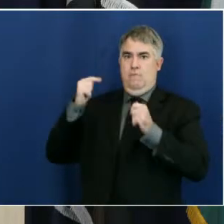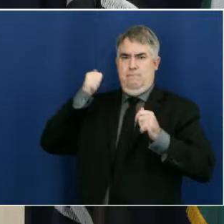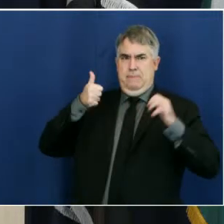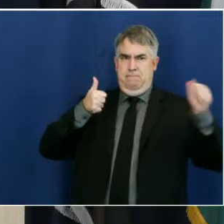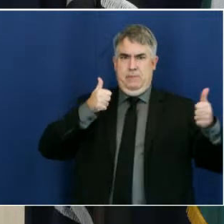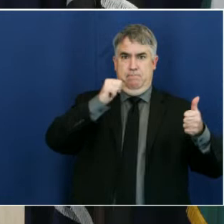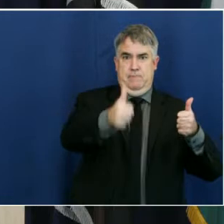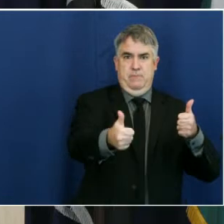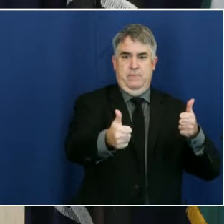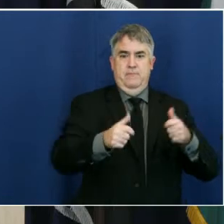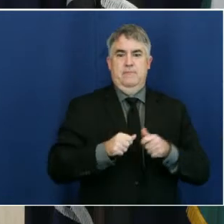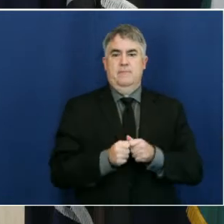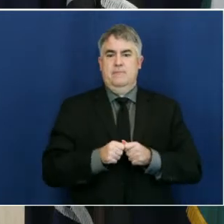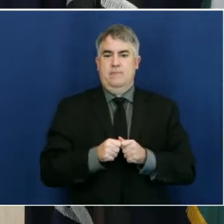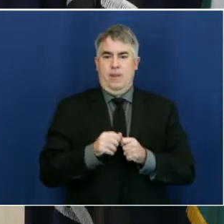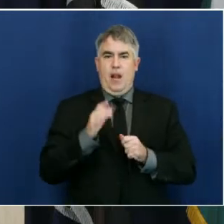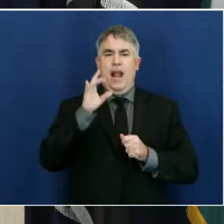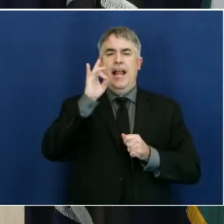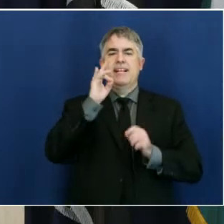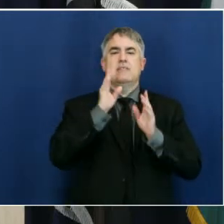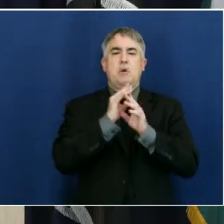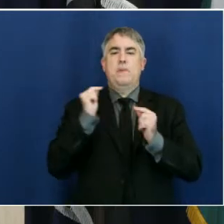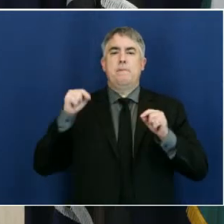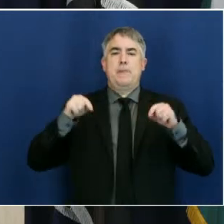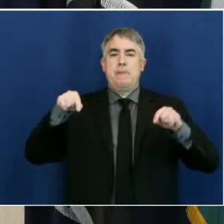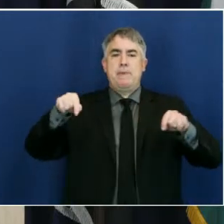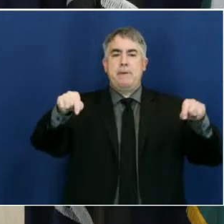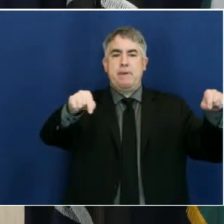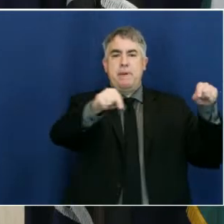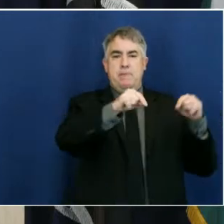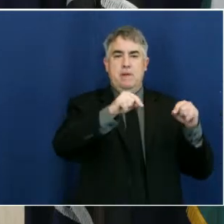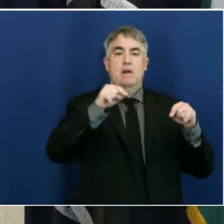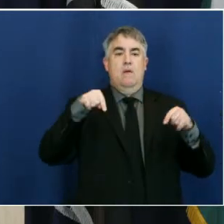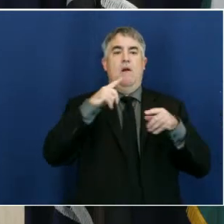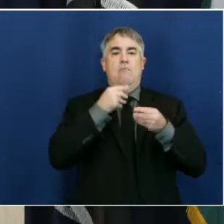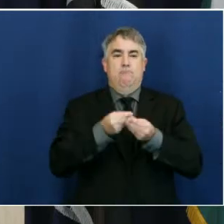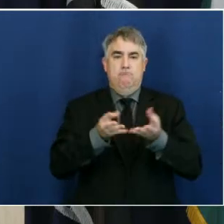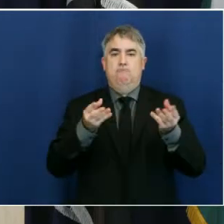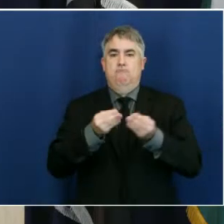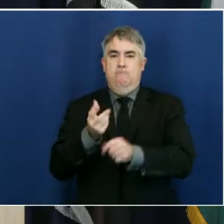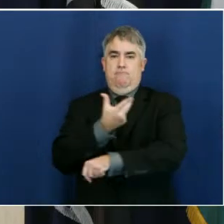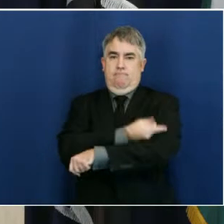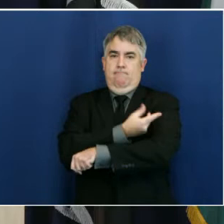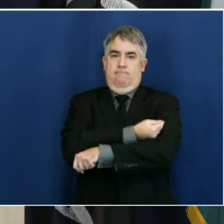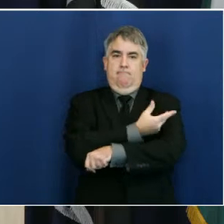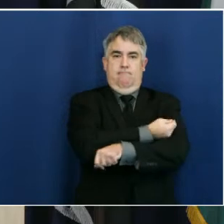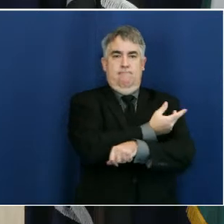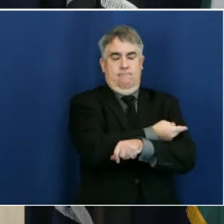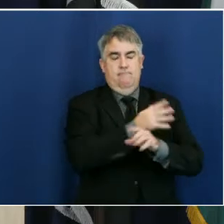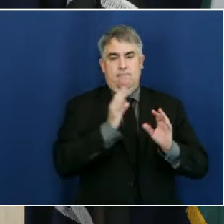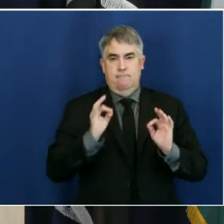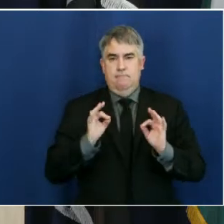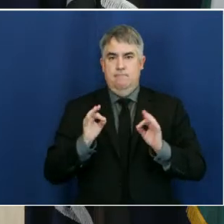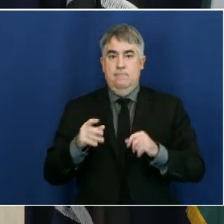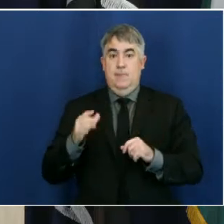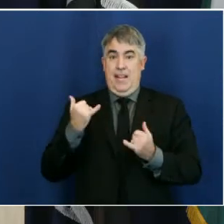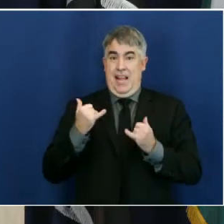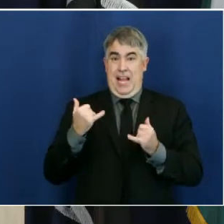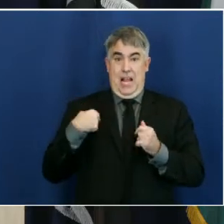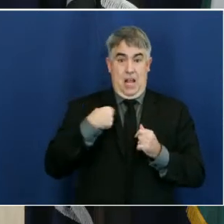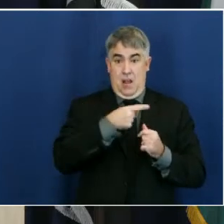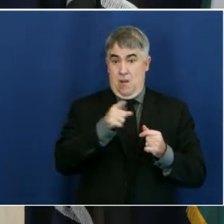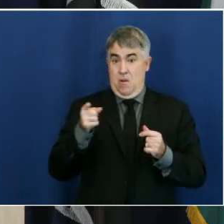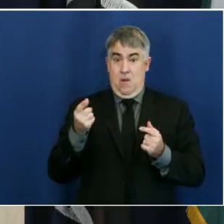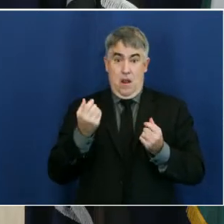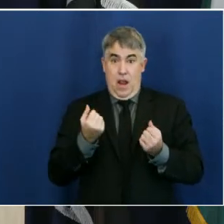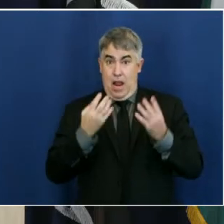points of distribution, that are administering vaccines daily, and we have plans again to double this number again by February